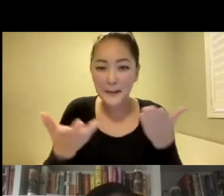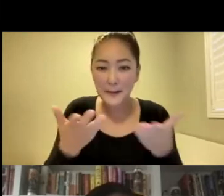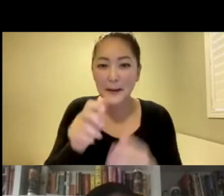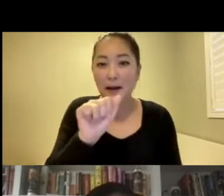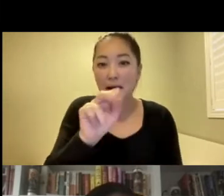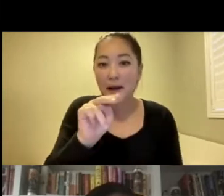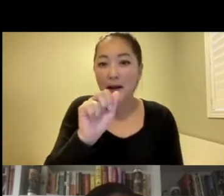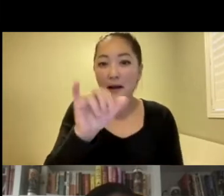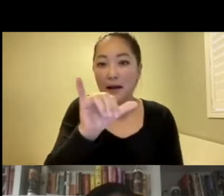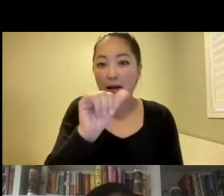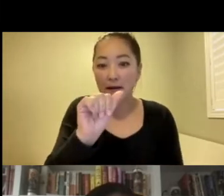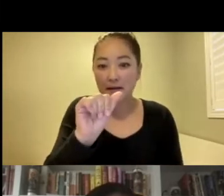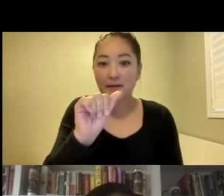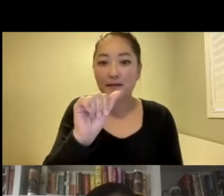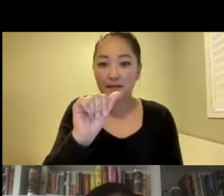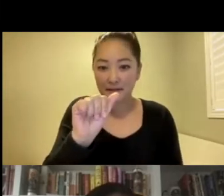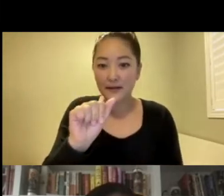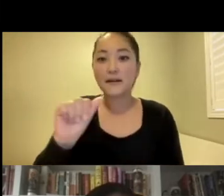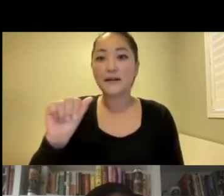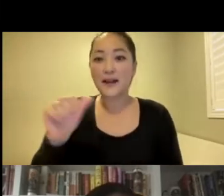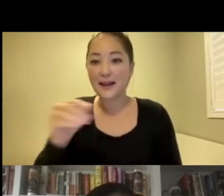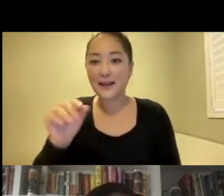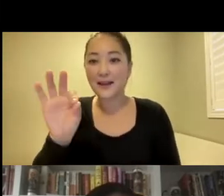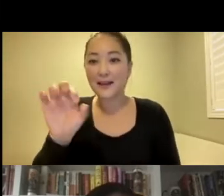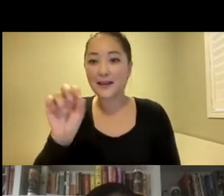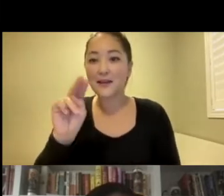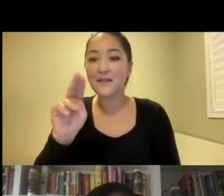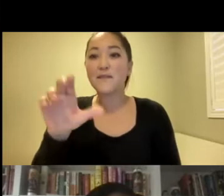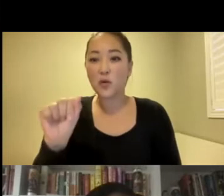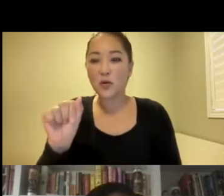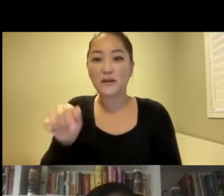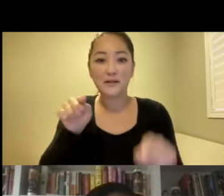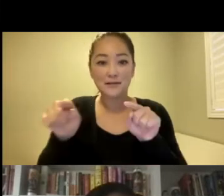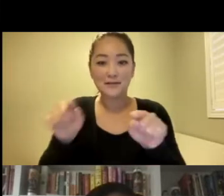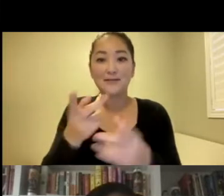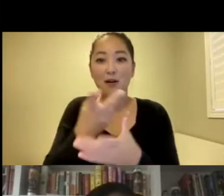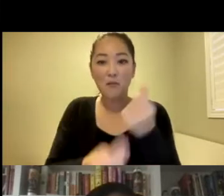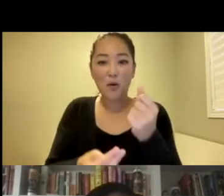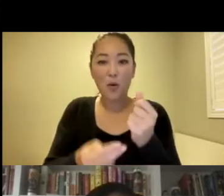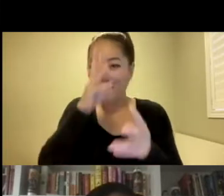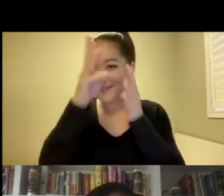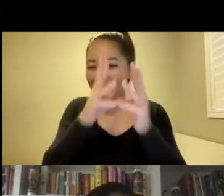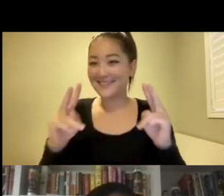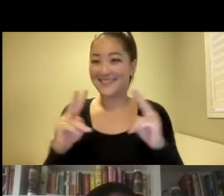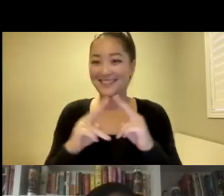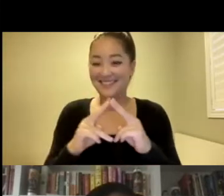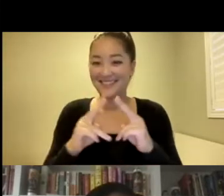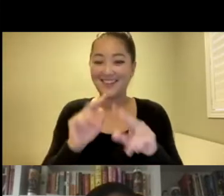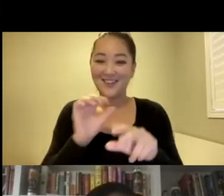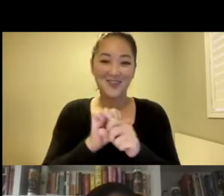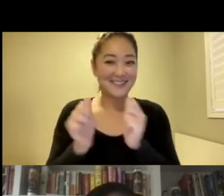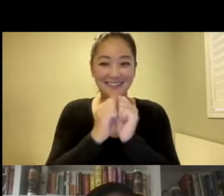Ananya and Fiona, who are a creative pair working on their first animation